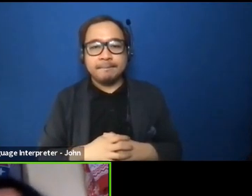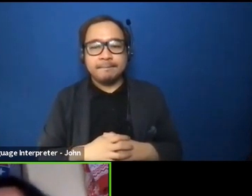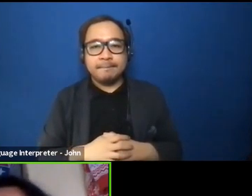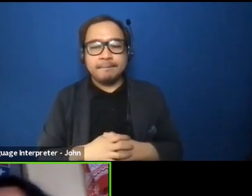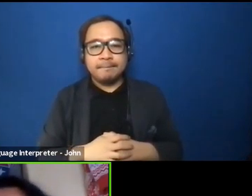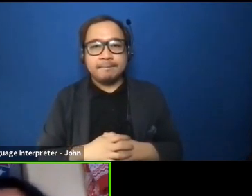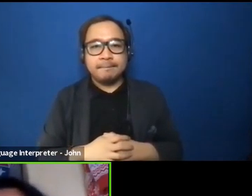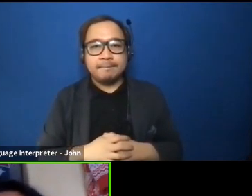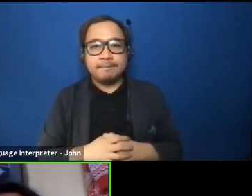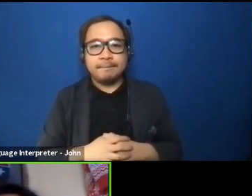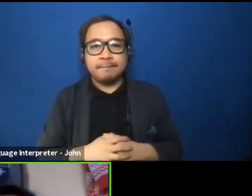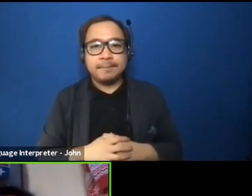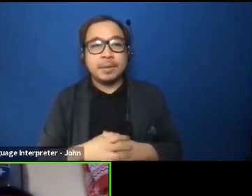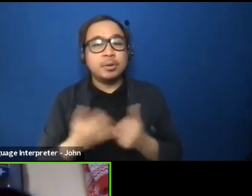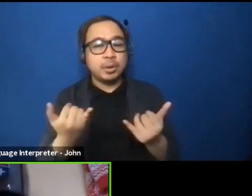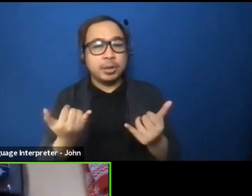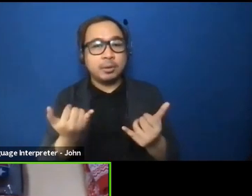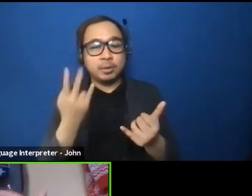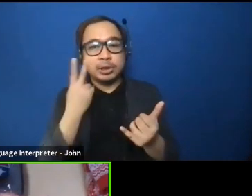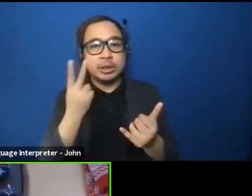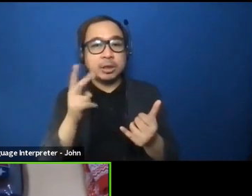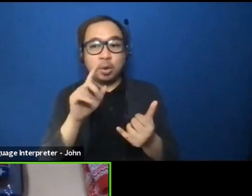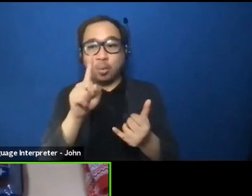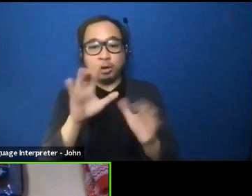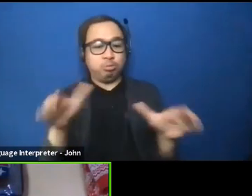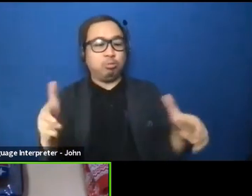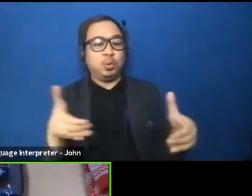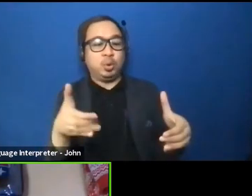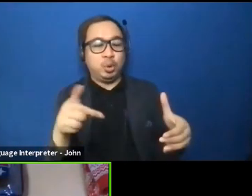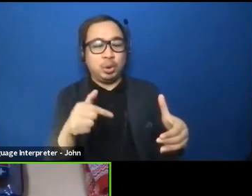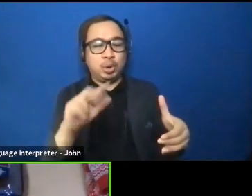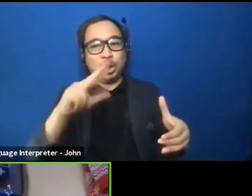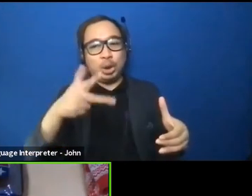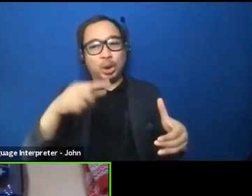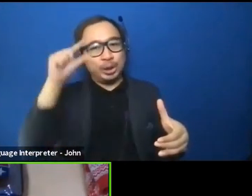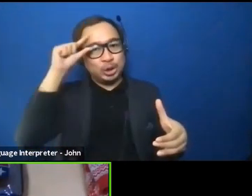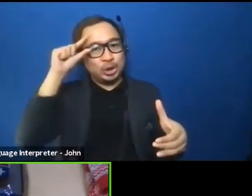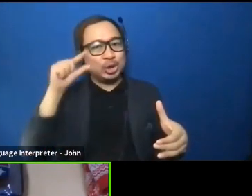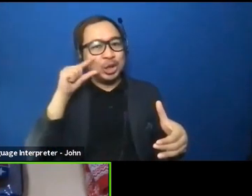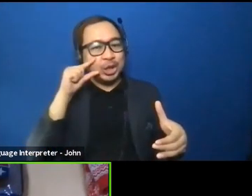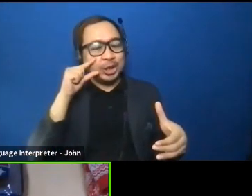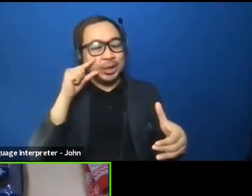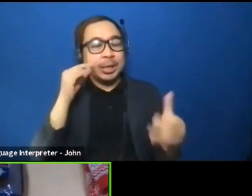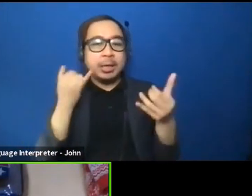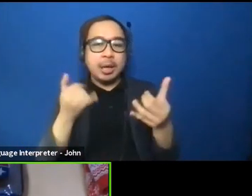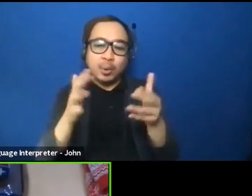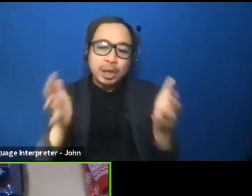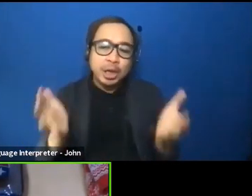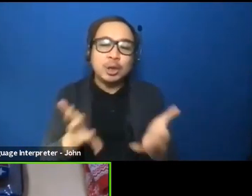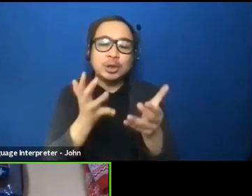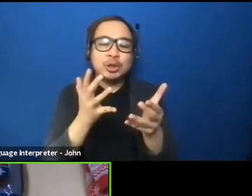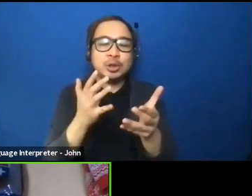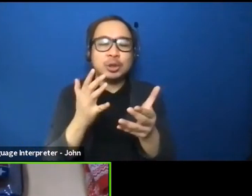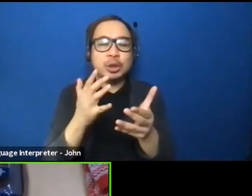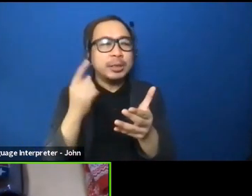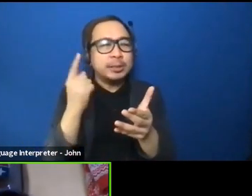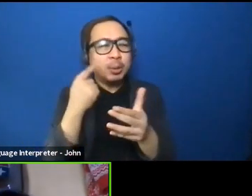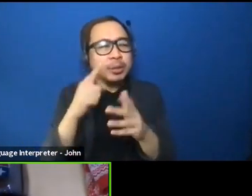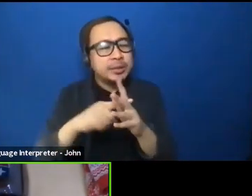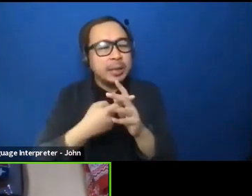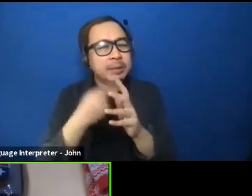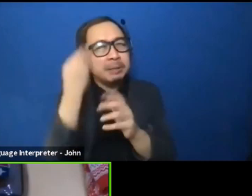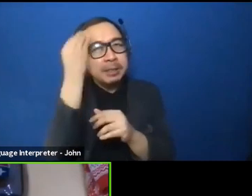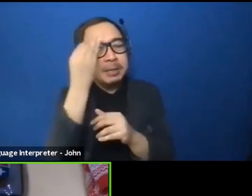Rather than putting up everyone into a third gender box, that we also urge to stop thinking out of the box and bring an end